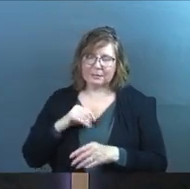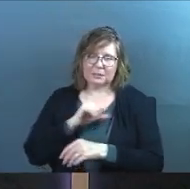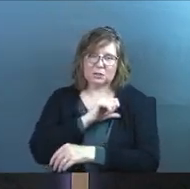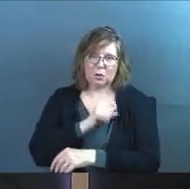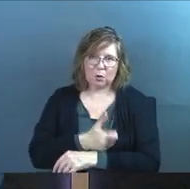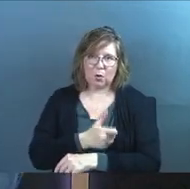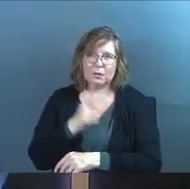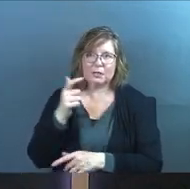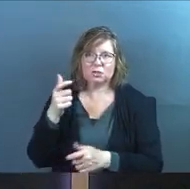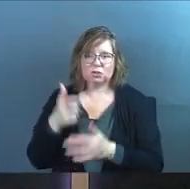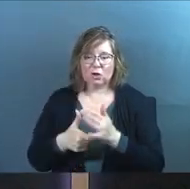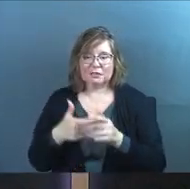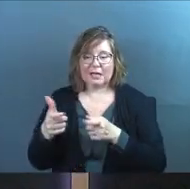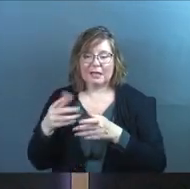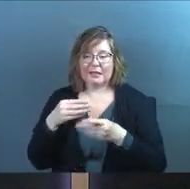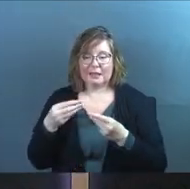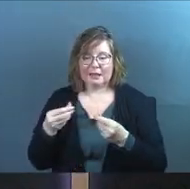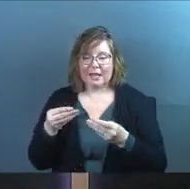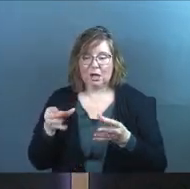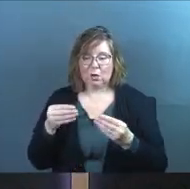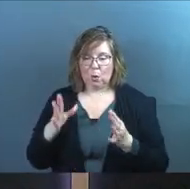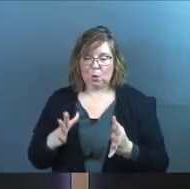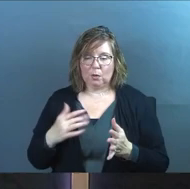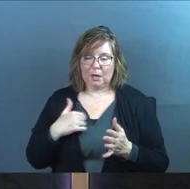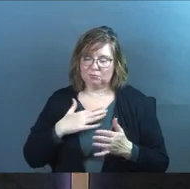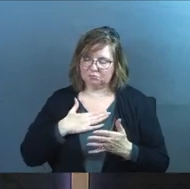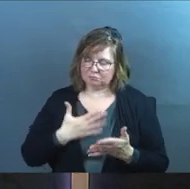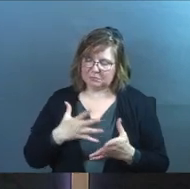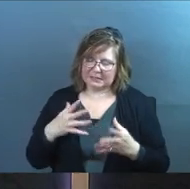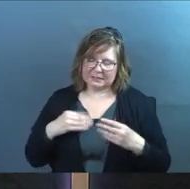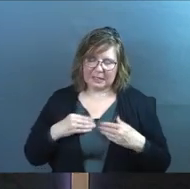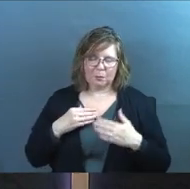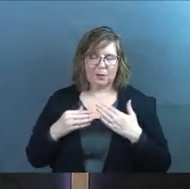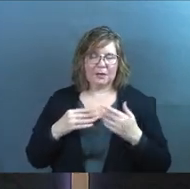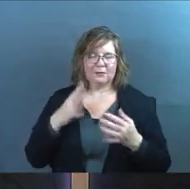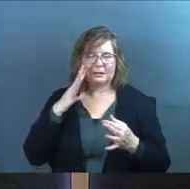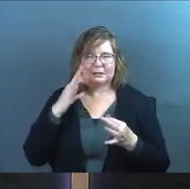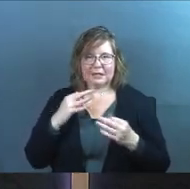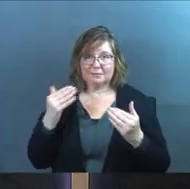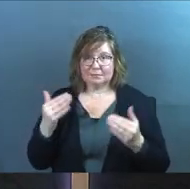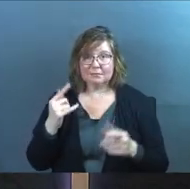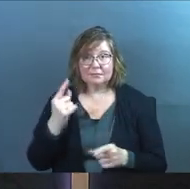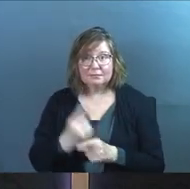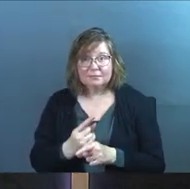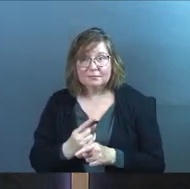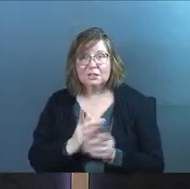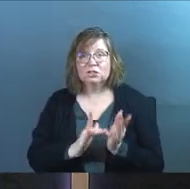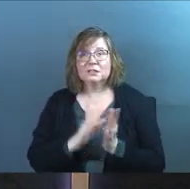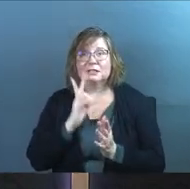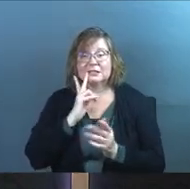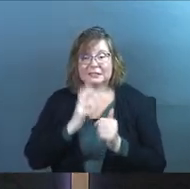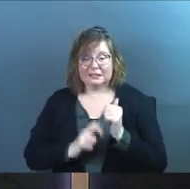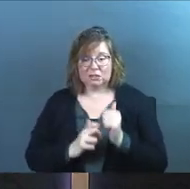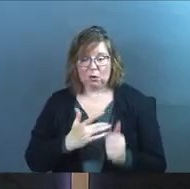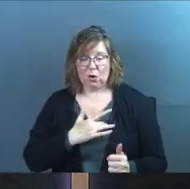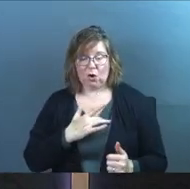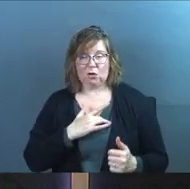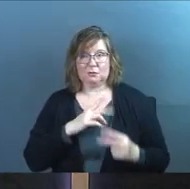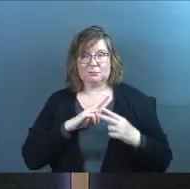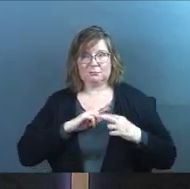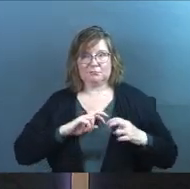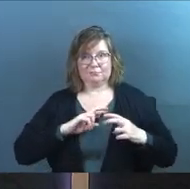authority, his charge as the landowner, and we're just the vineyard workers, right? Jesus sees an issue in our hearts